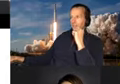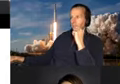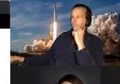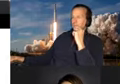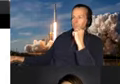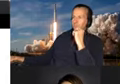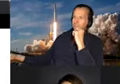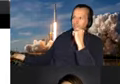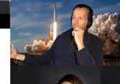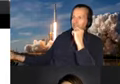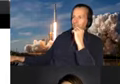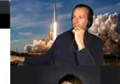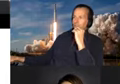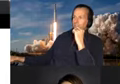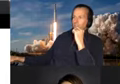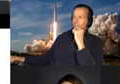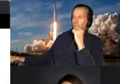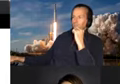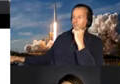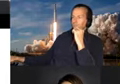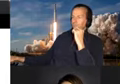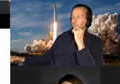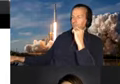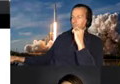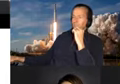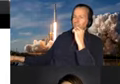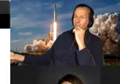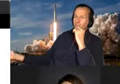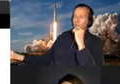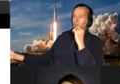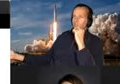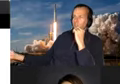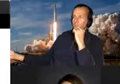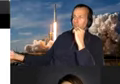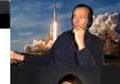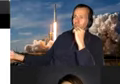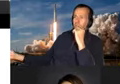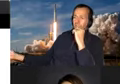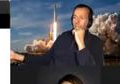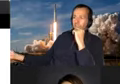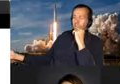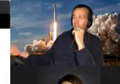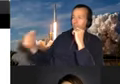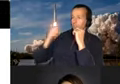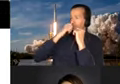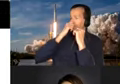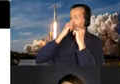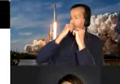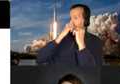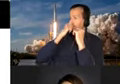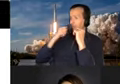unsanitary, and they bring disease home. But there are actually two possibilities. It could be a good thing. One of